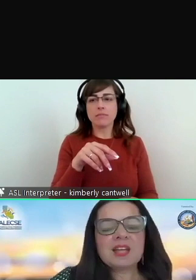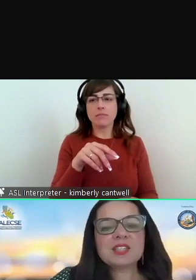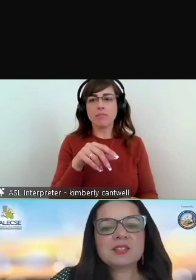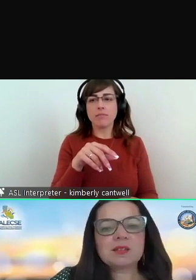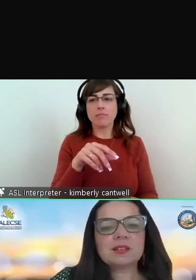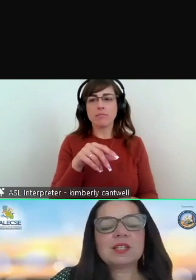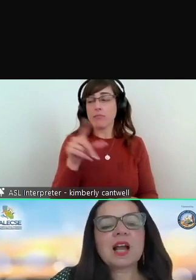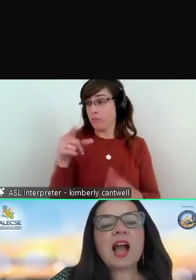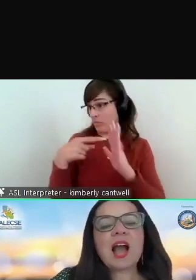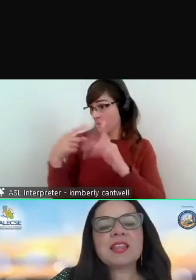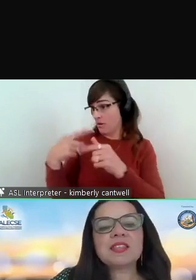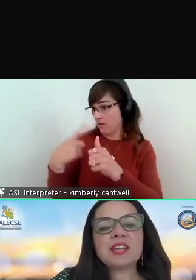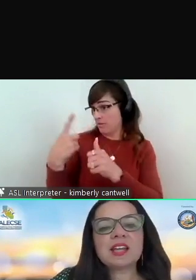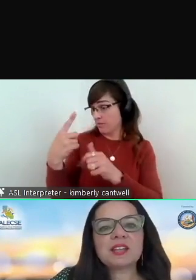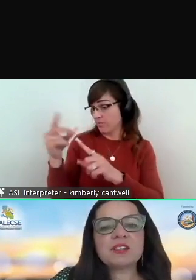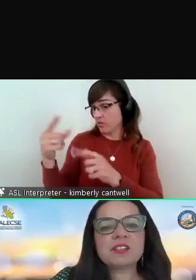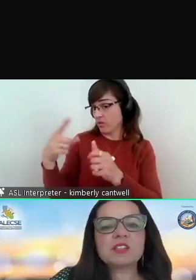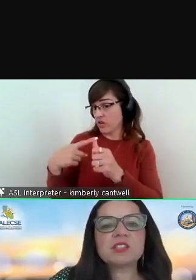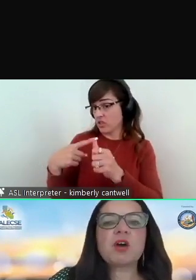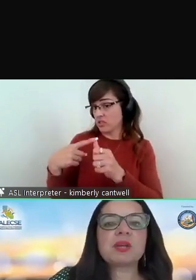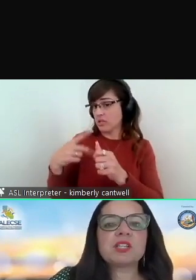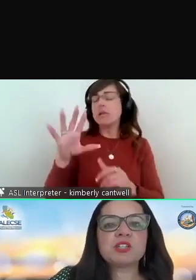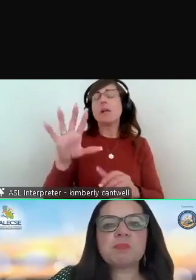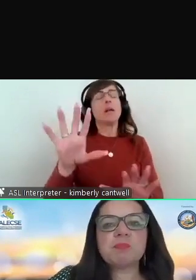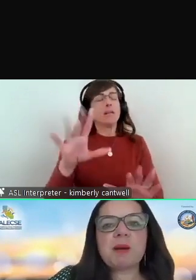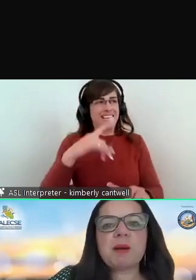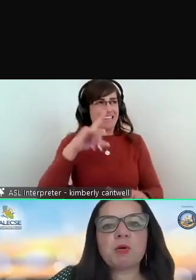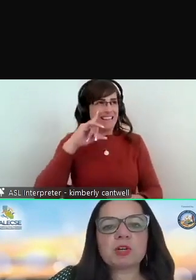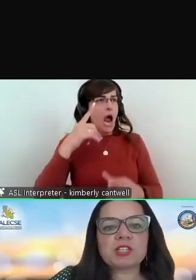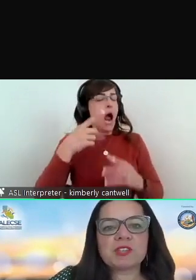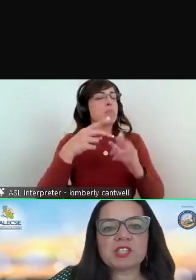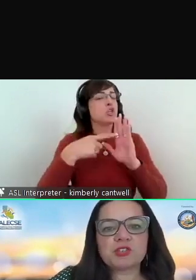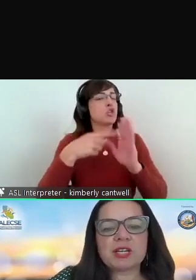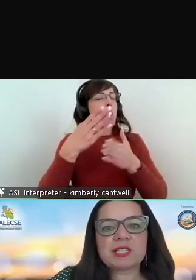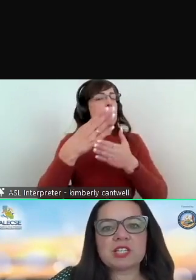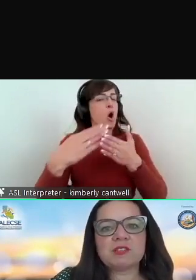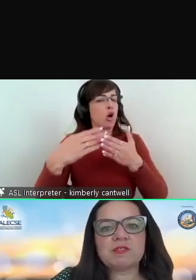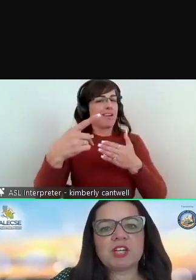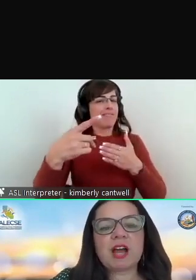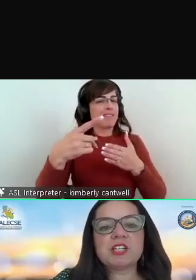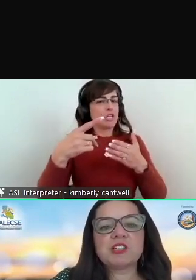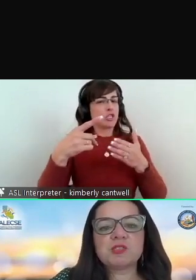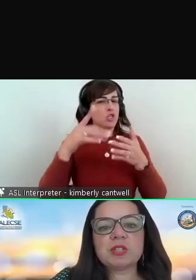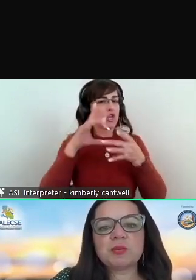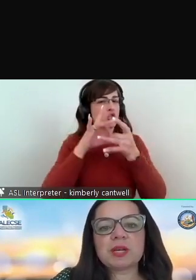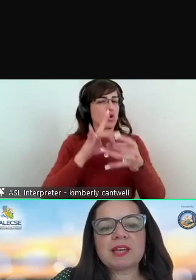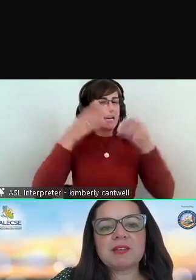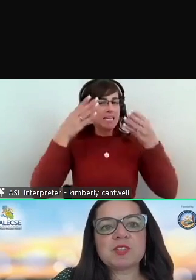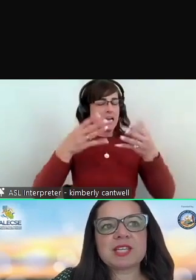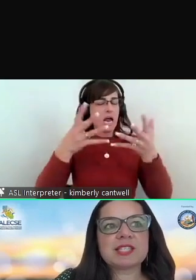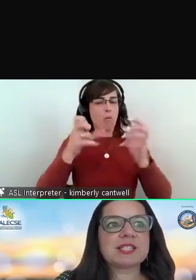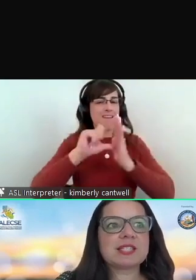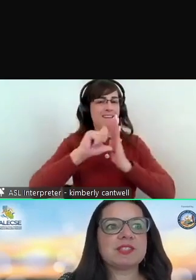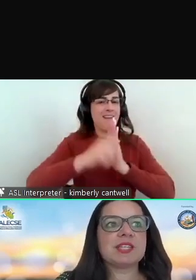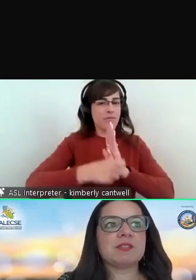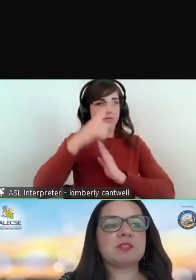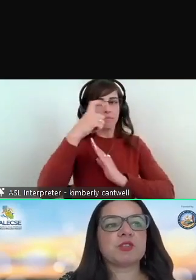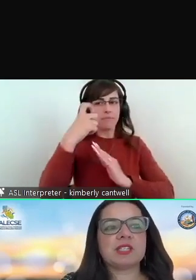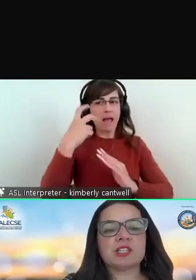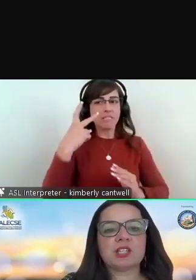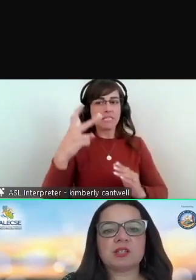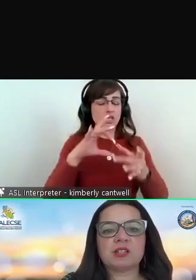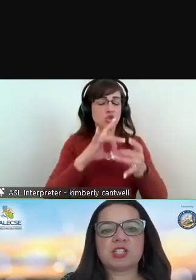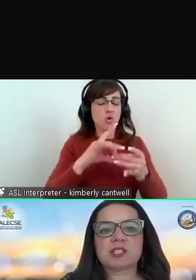Are you going to show the first one first? I think so I'm going to show a portion of this joint attention video. I just really want to emphasize, because I've seen